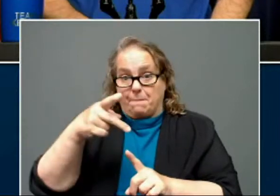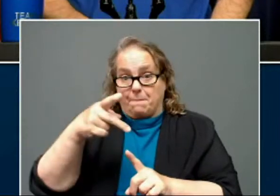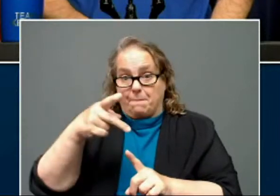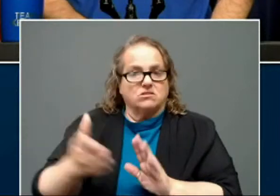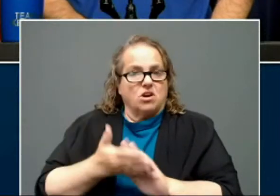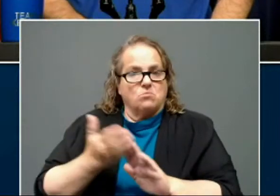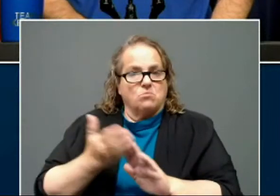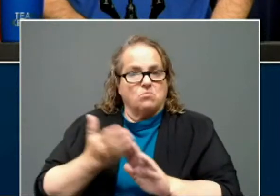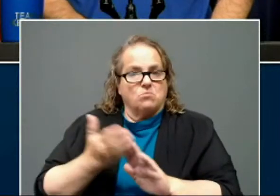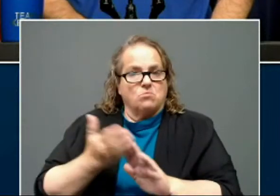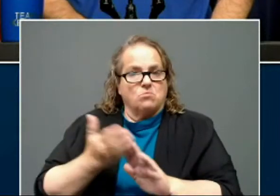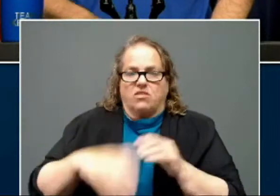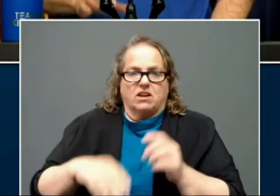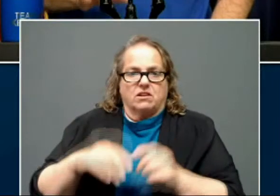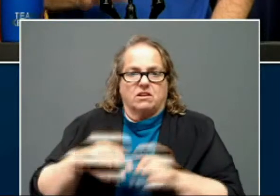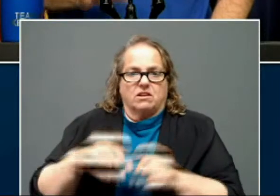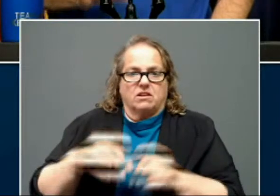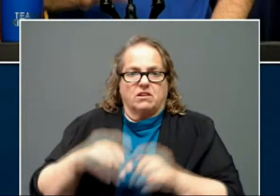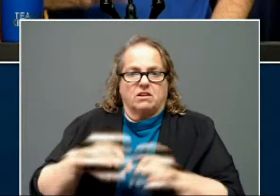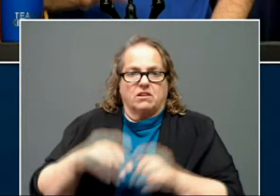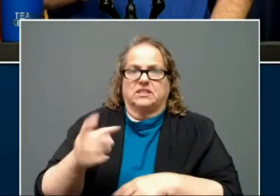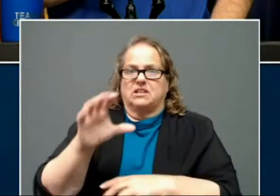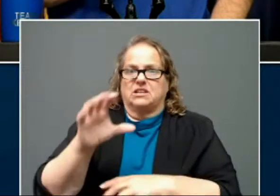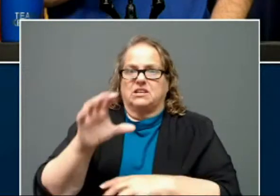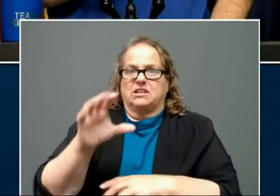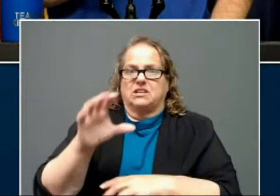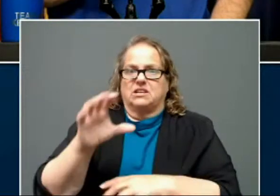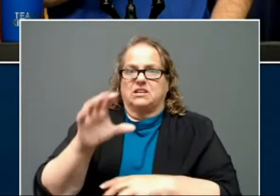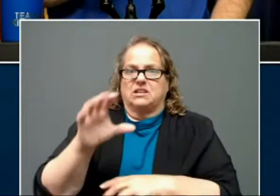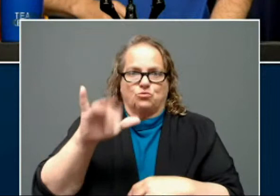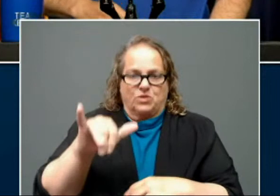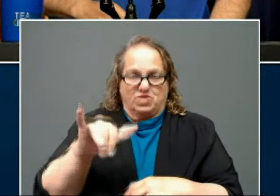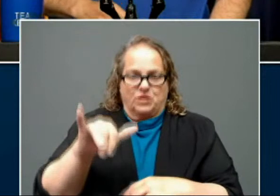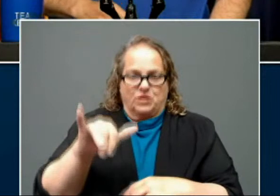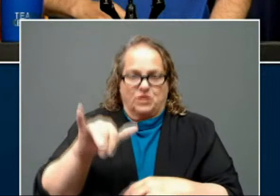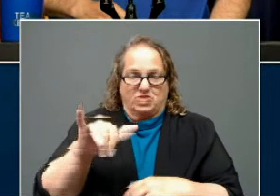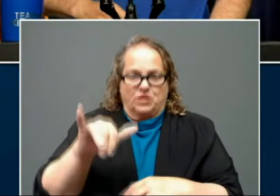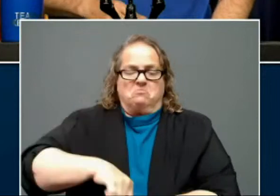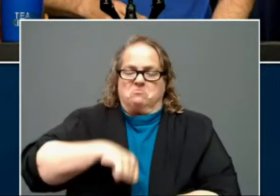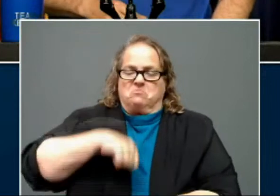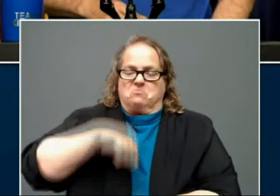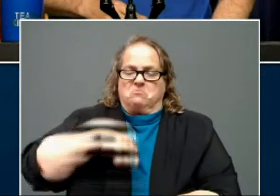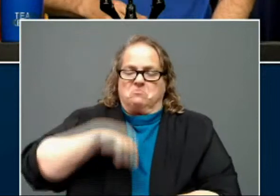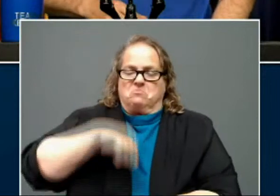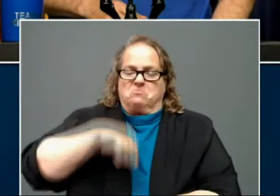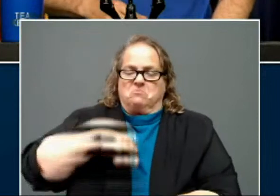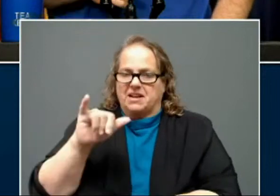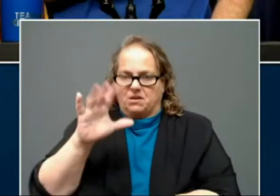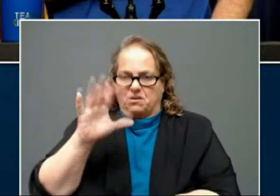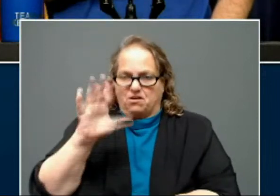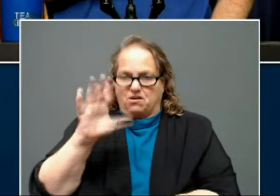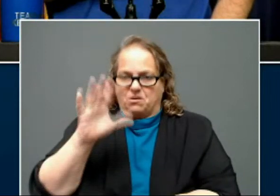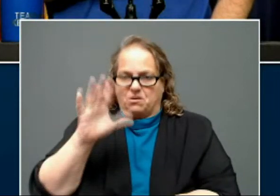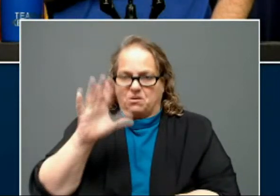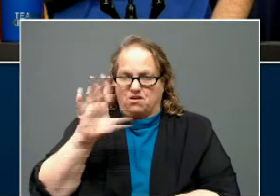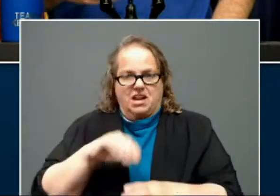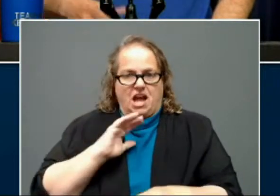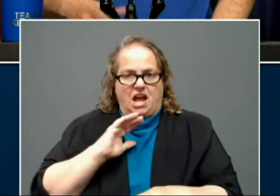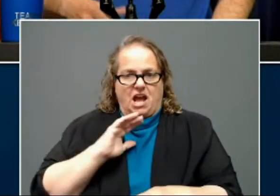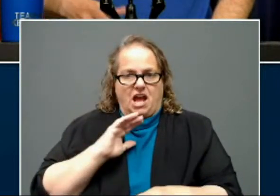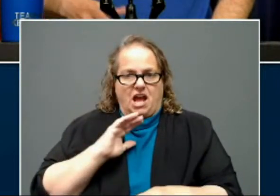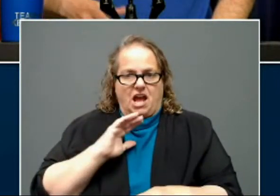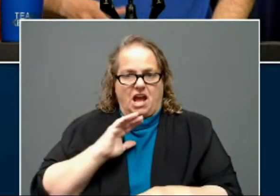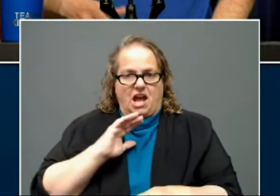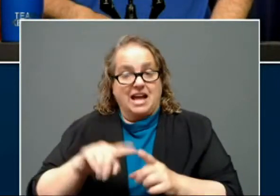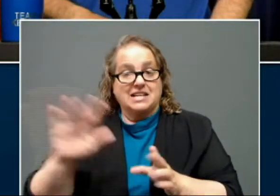of products over the years. I am proud that this company is locating in our Commonwealth as its leaders look to reach